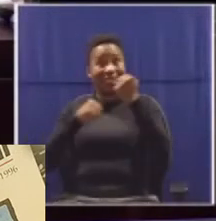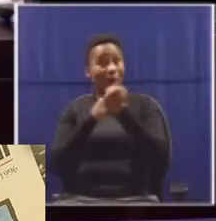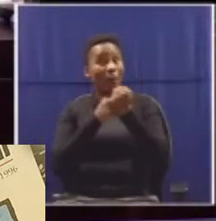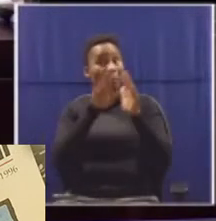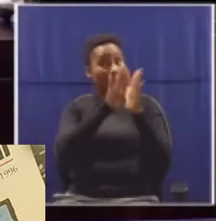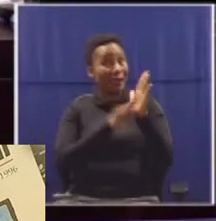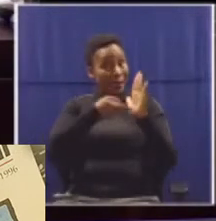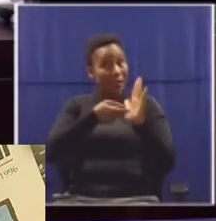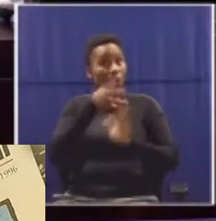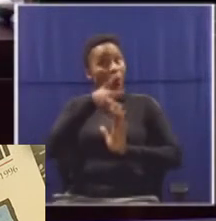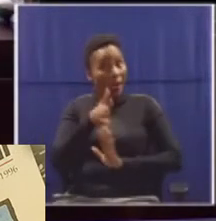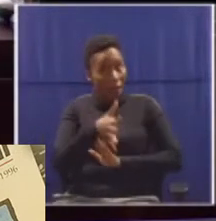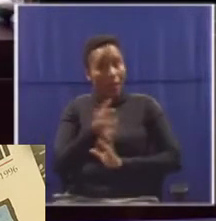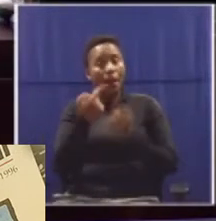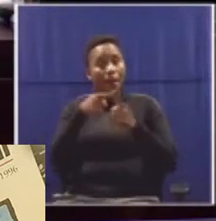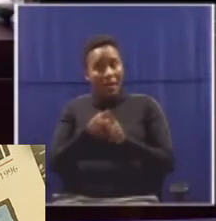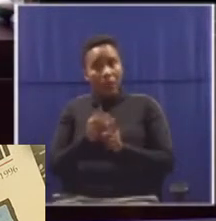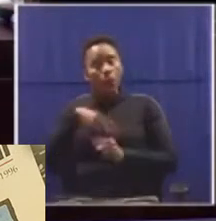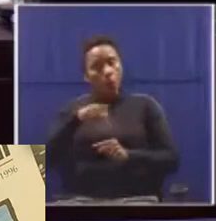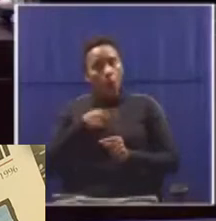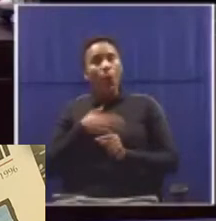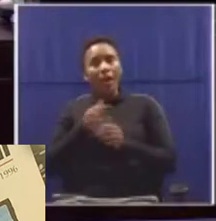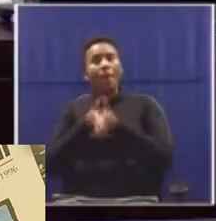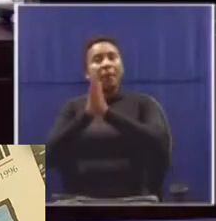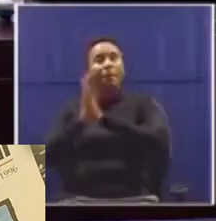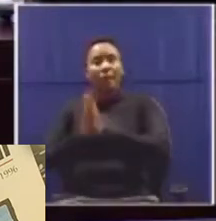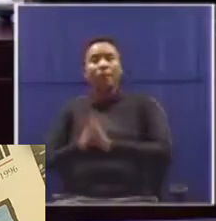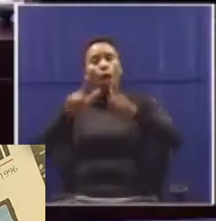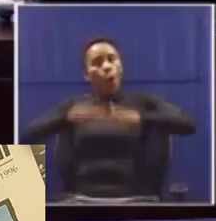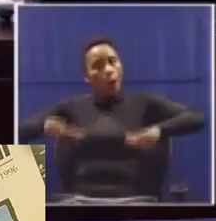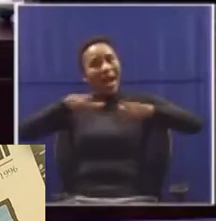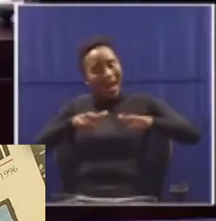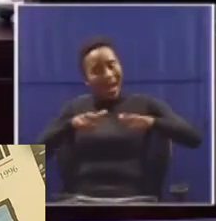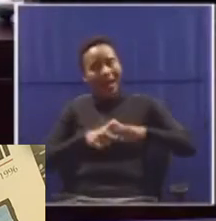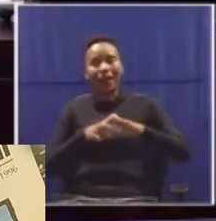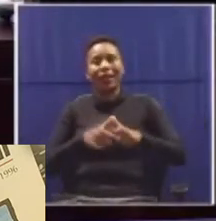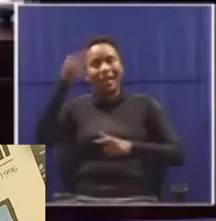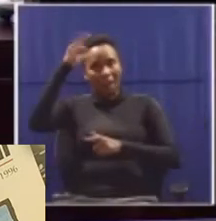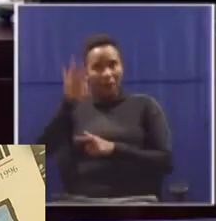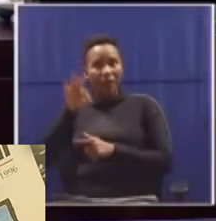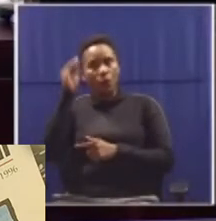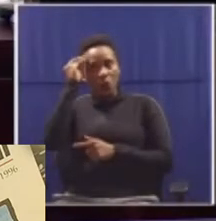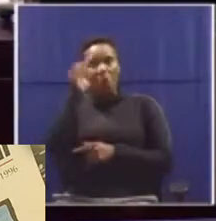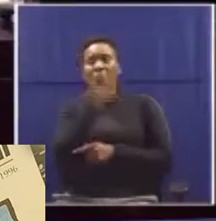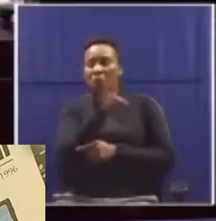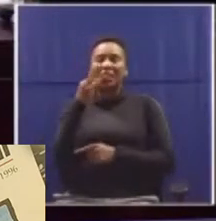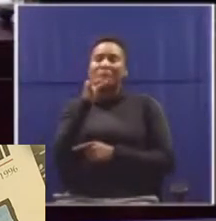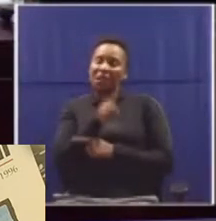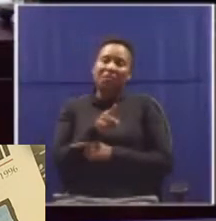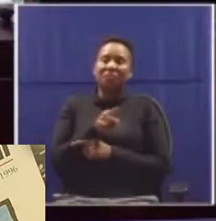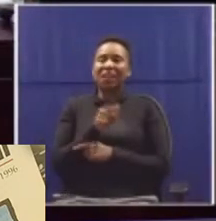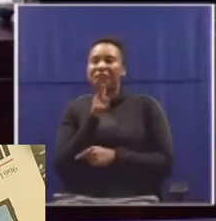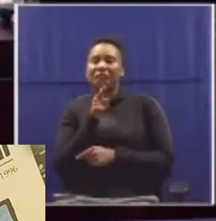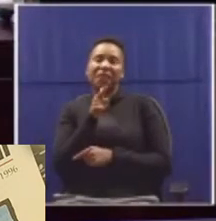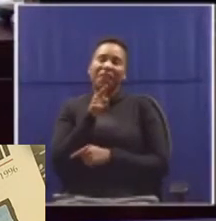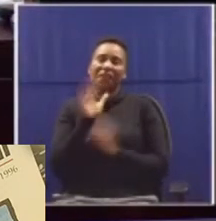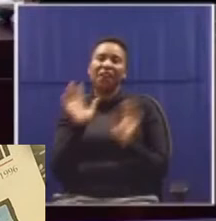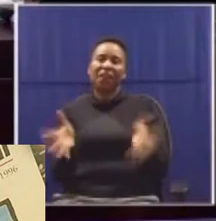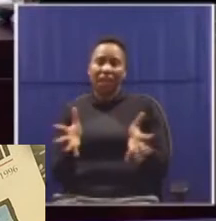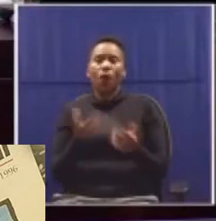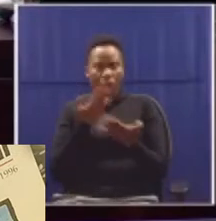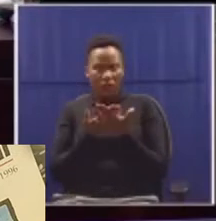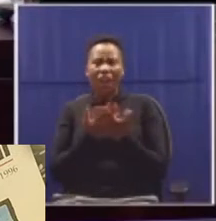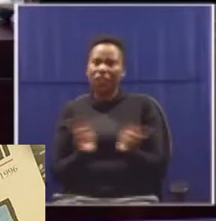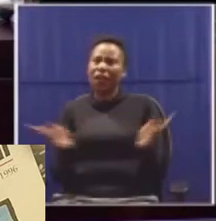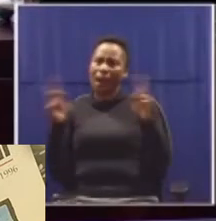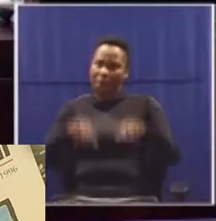bill we are calling on particularly local government you know they say talk is cheap so we can come here and